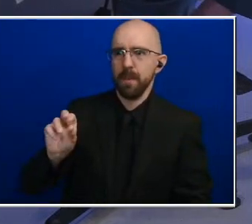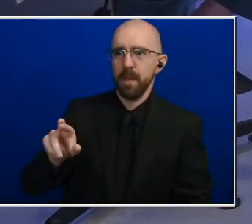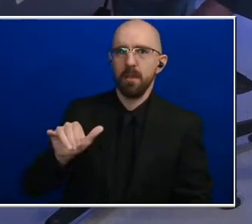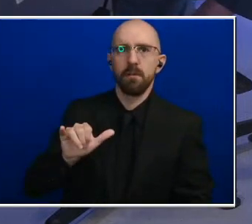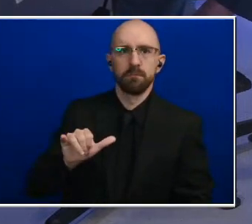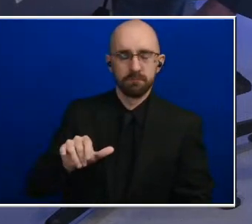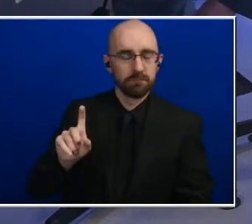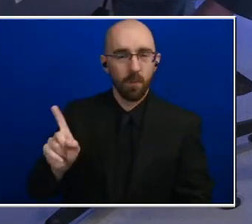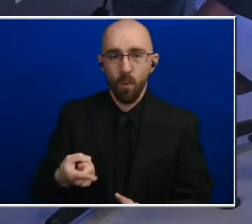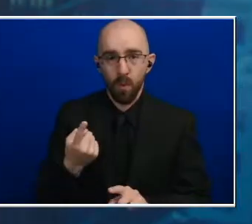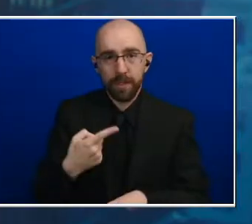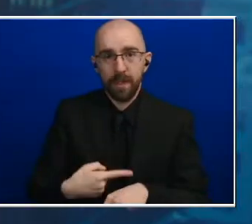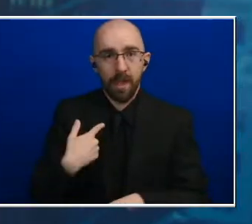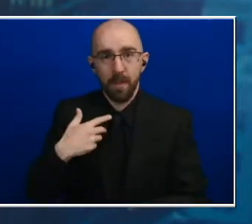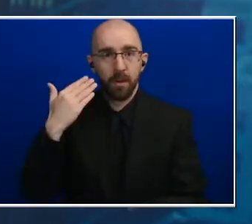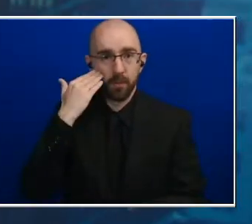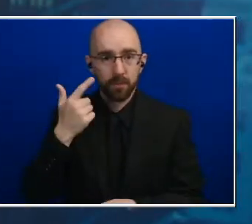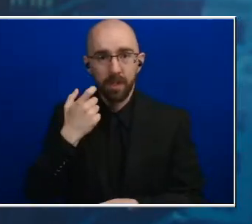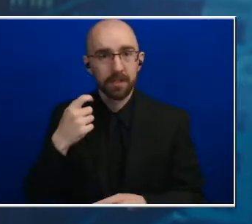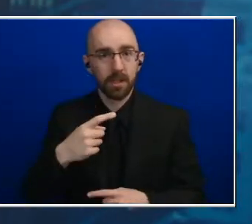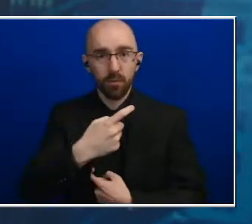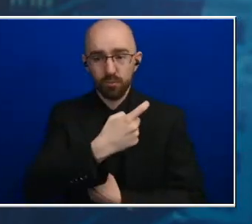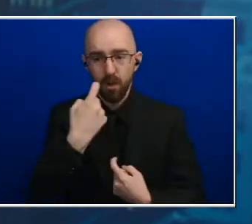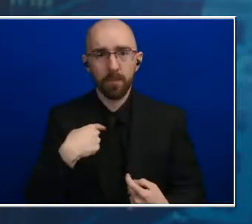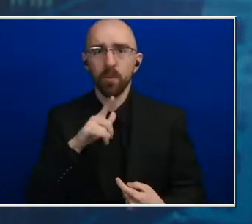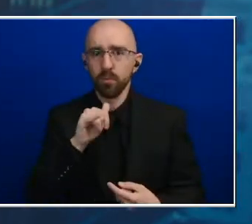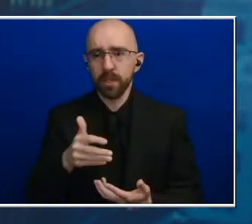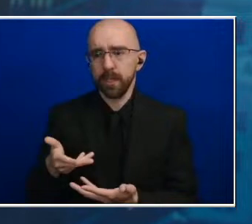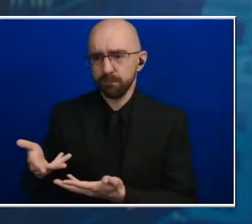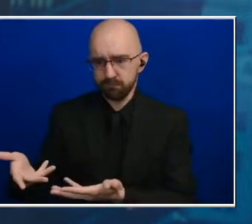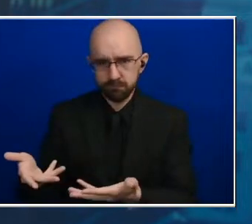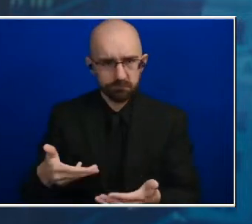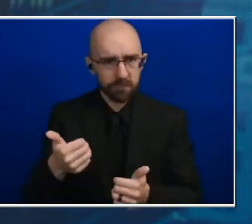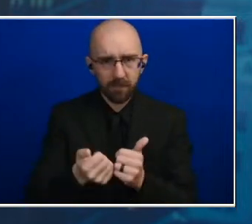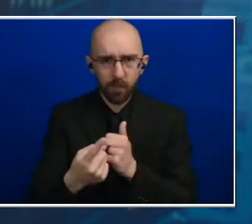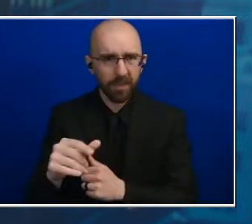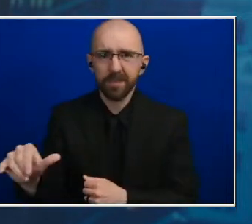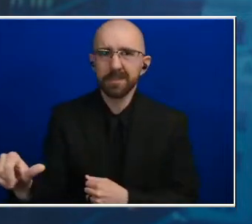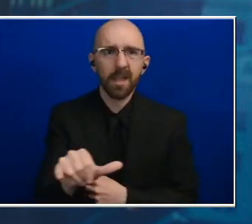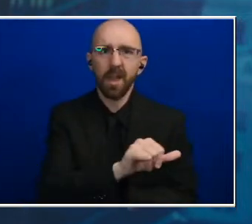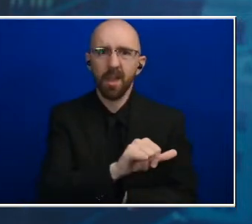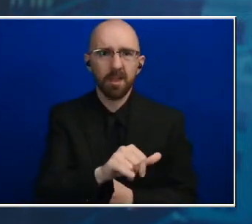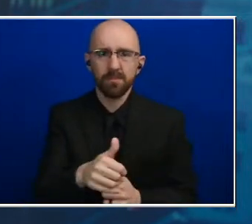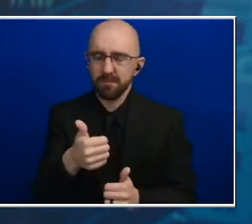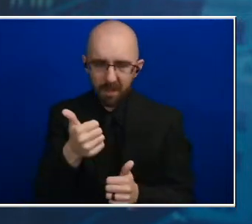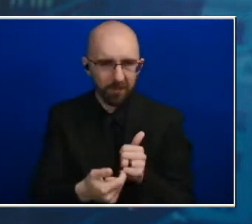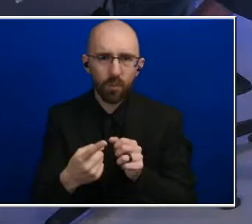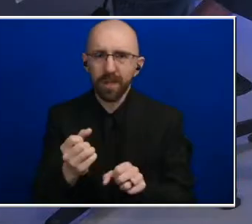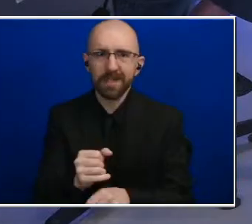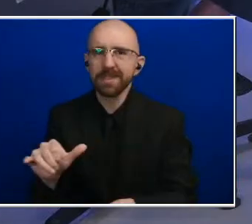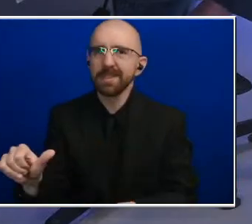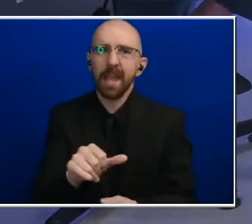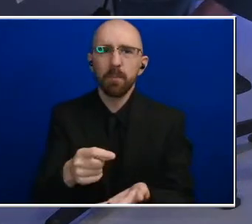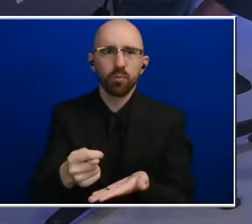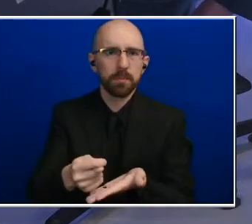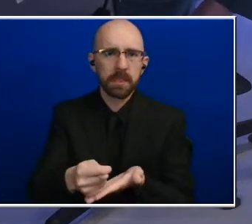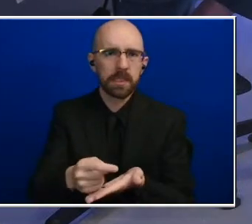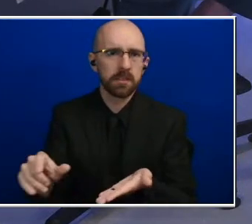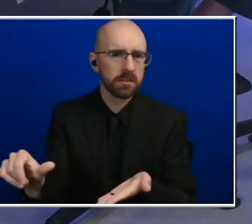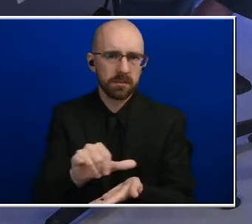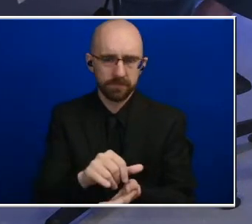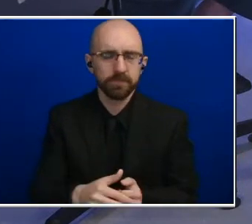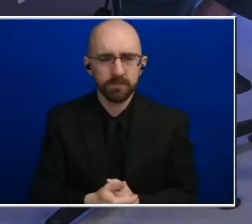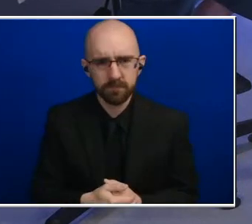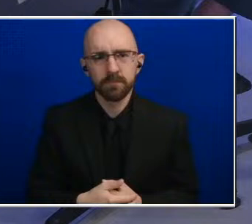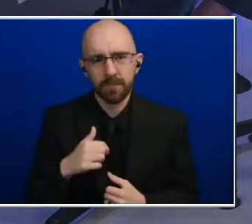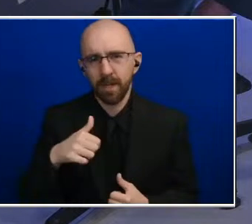knew, because in trauma we really do treat everybody the same. Absolutely everyone gets the same treatment from us. You know, I remember I was around the trauma team one time when